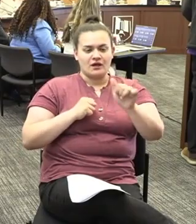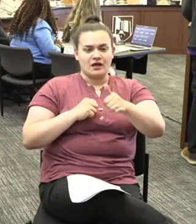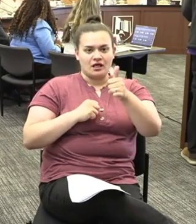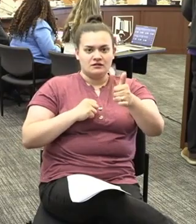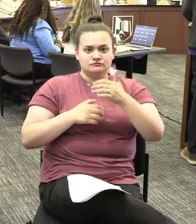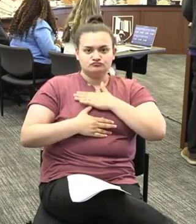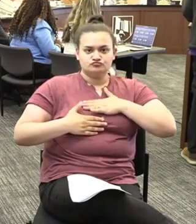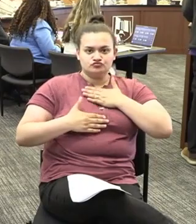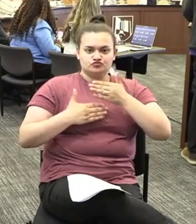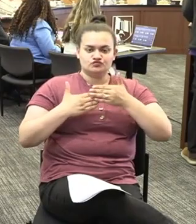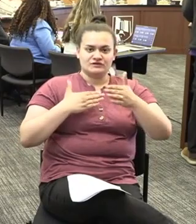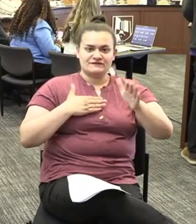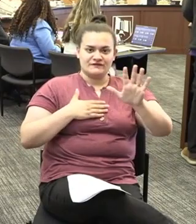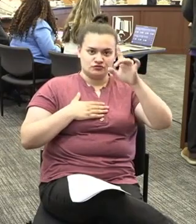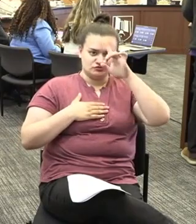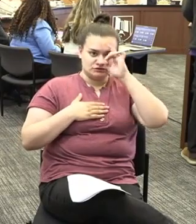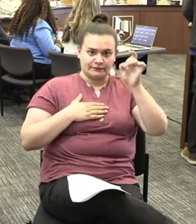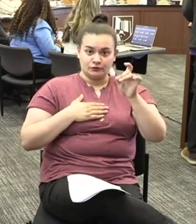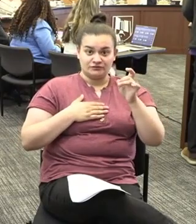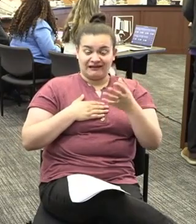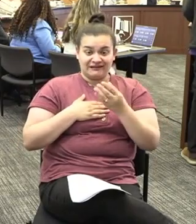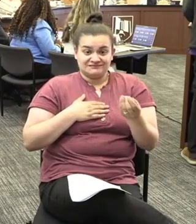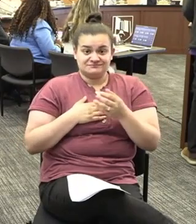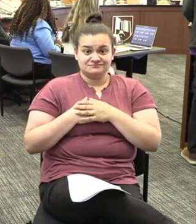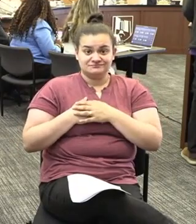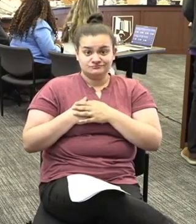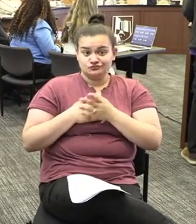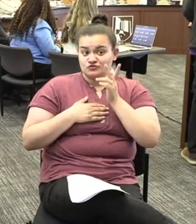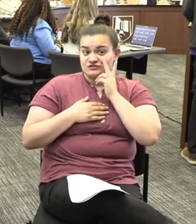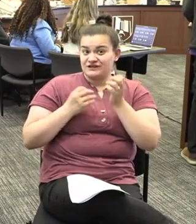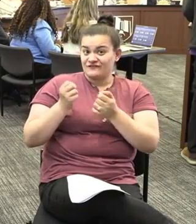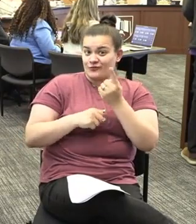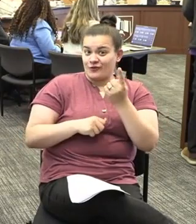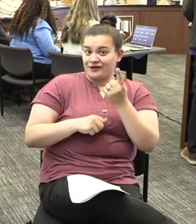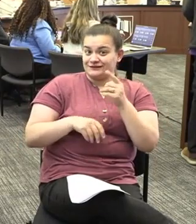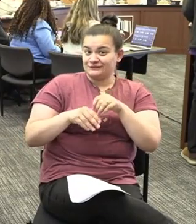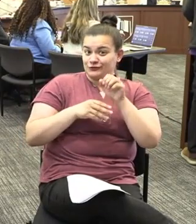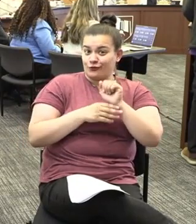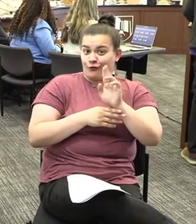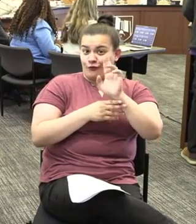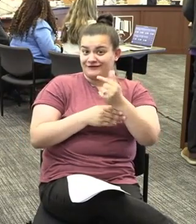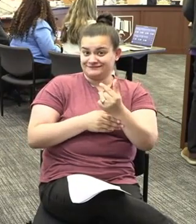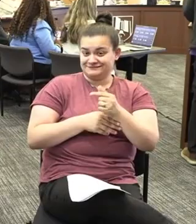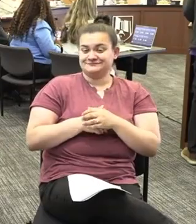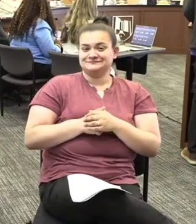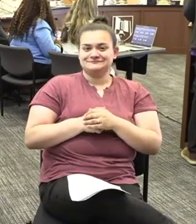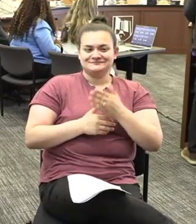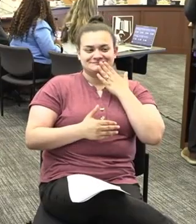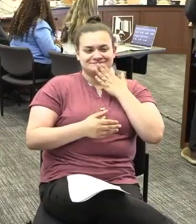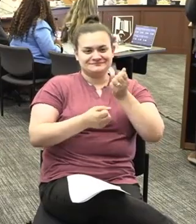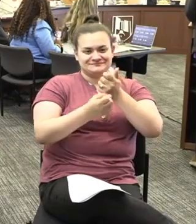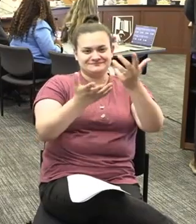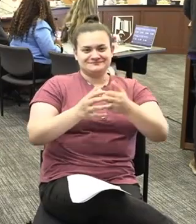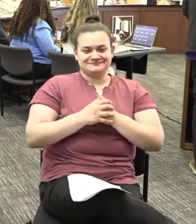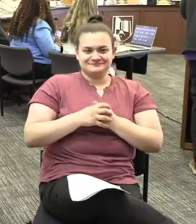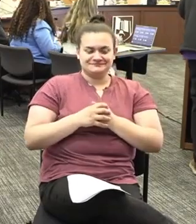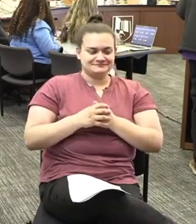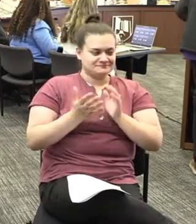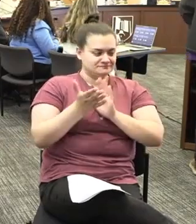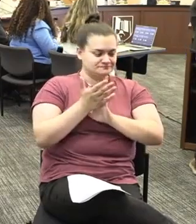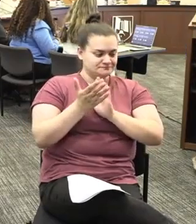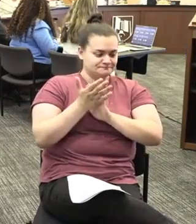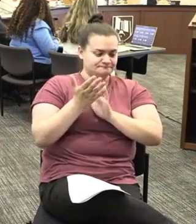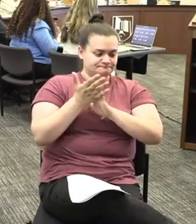the rest of their summer, and we'll see everybody in August, right? Thank you very much. Thank you, Kurt.